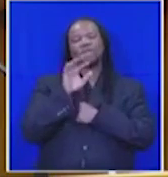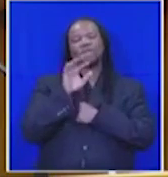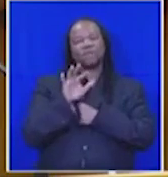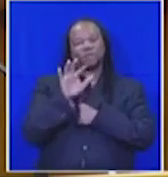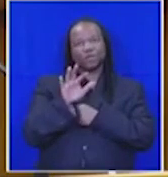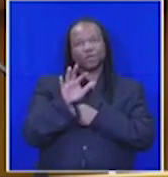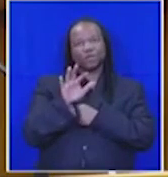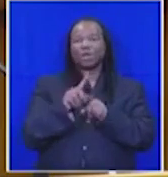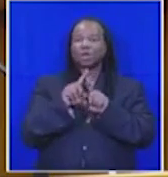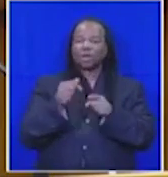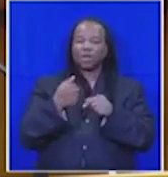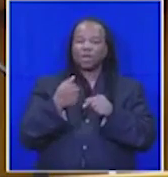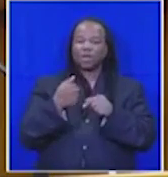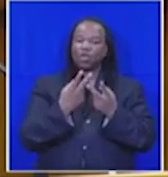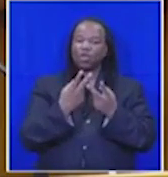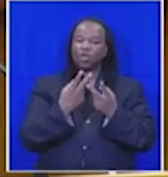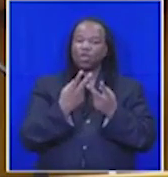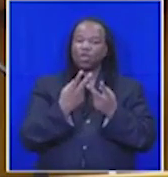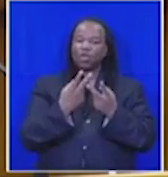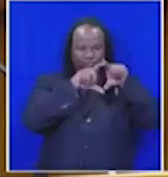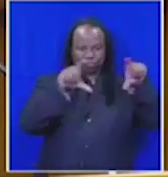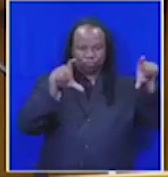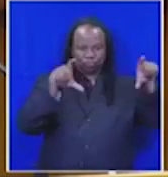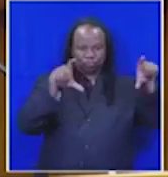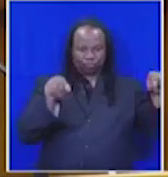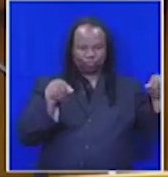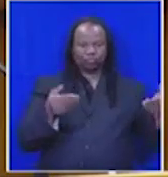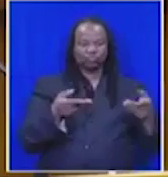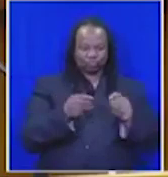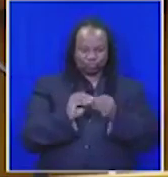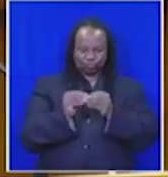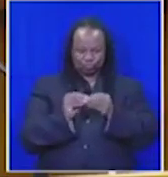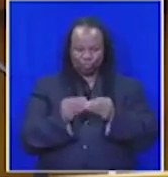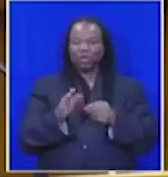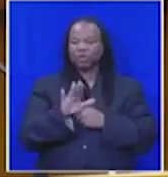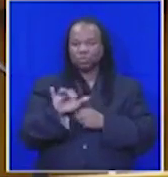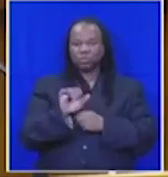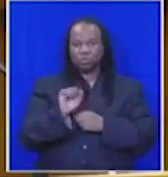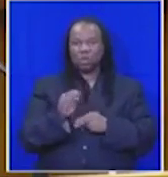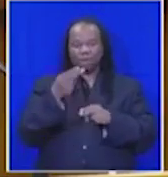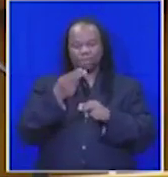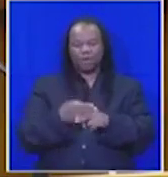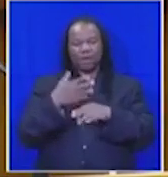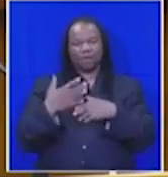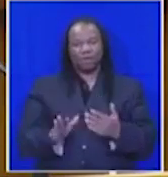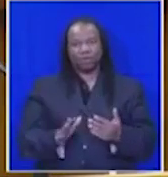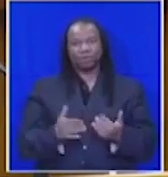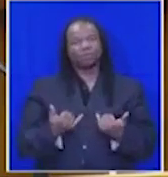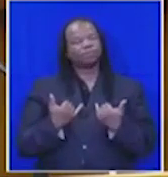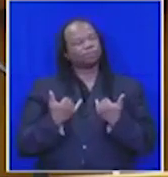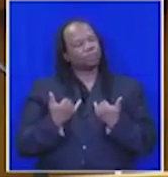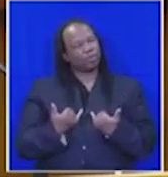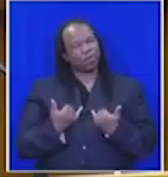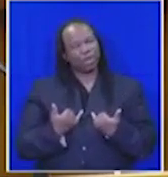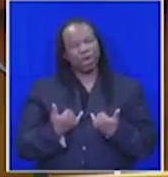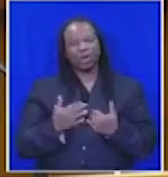the set-top boxes and related accessories are produced in South Africa was finalized. It is currently being used